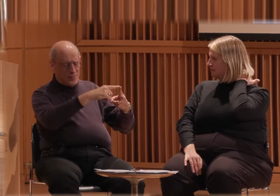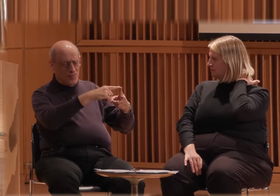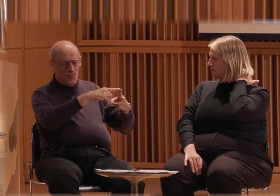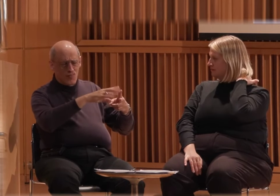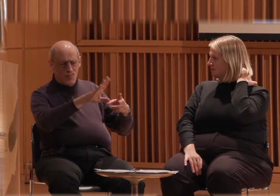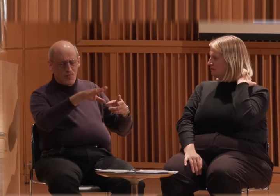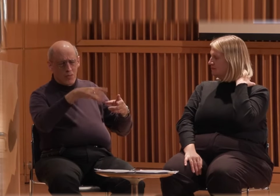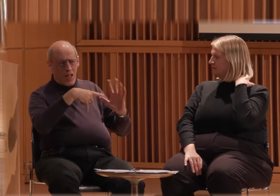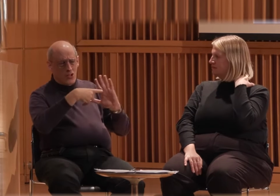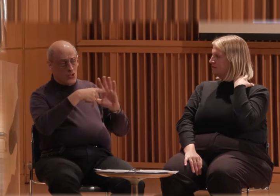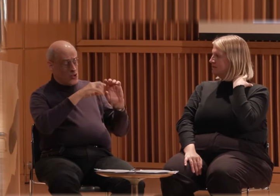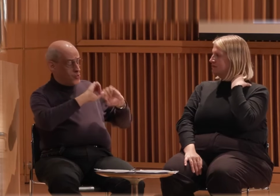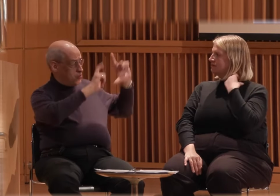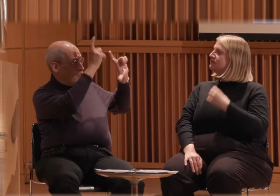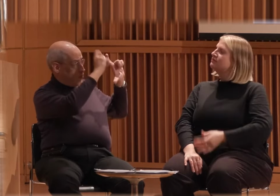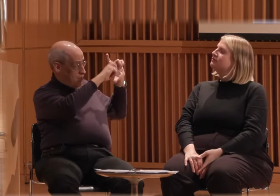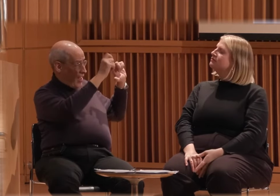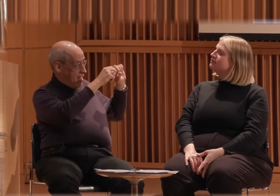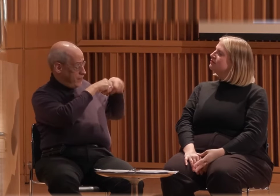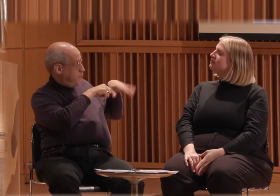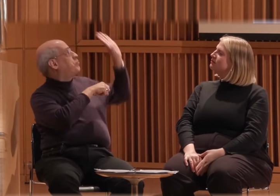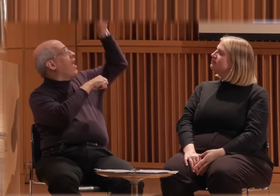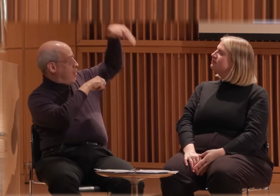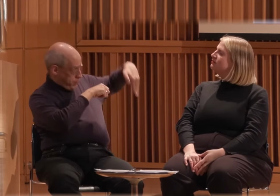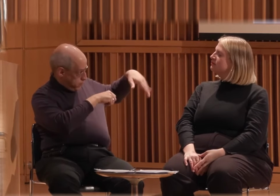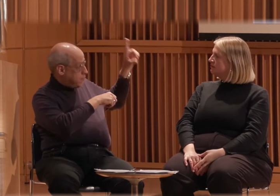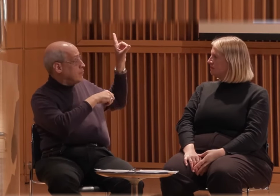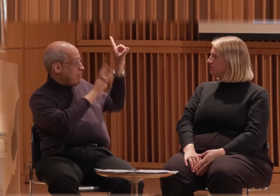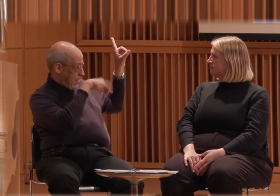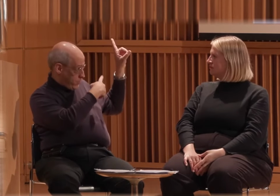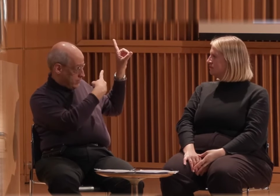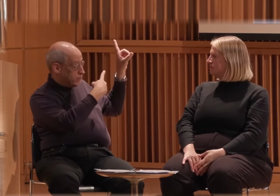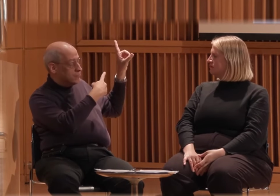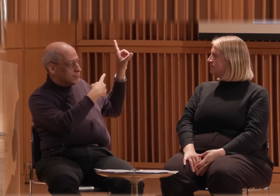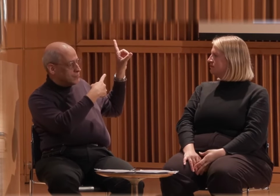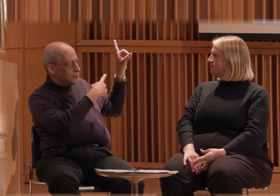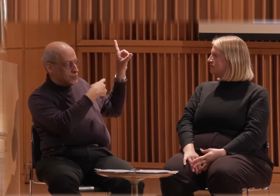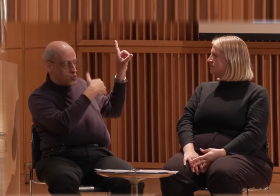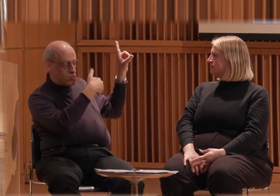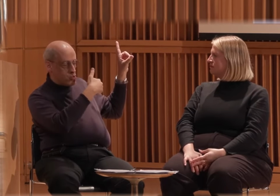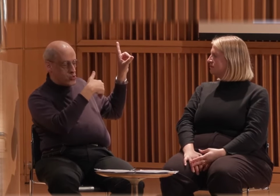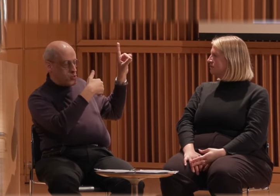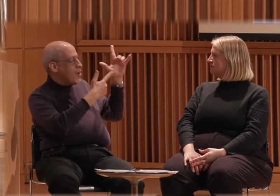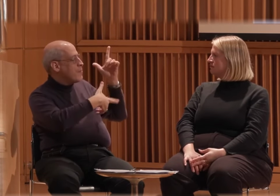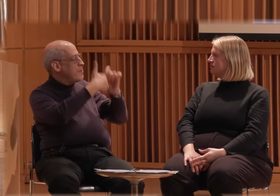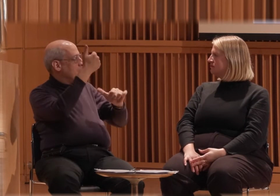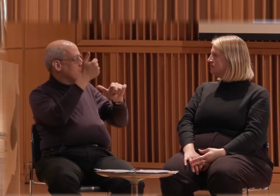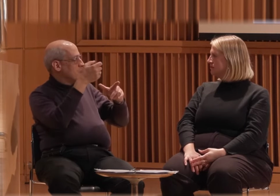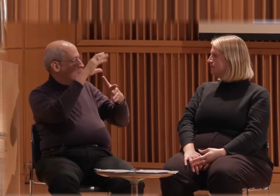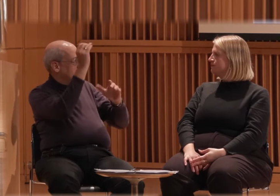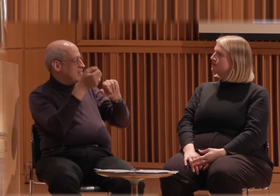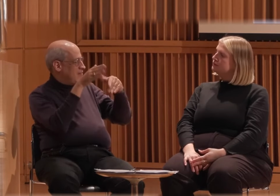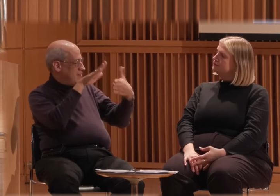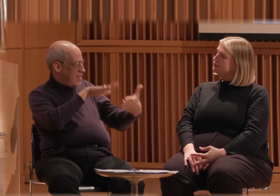I showed that graph with the huge spike in April 2020, which was a larger rate of death than